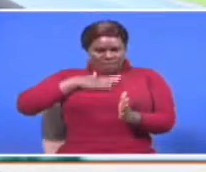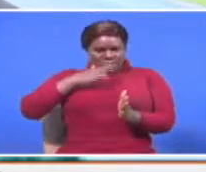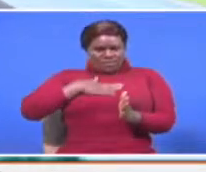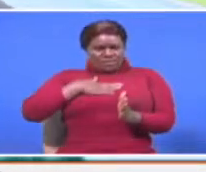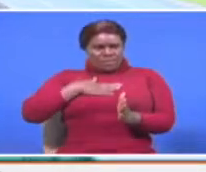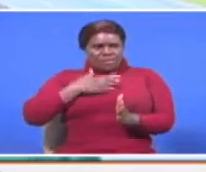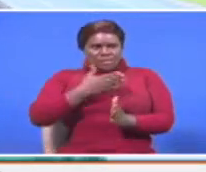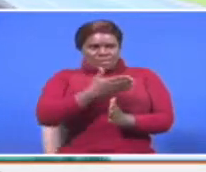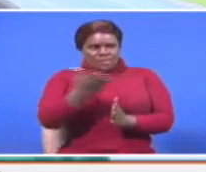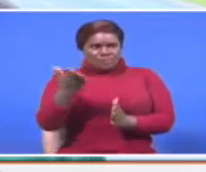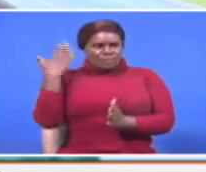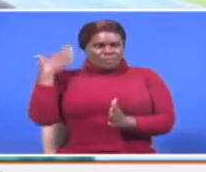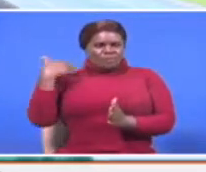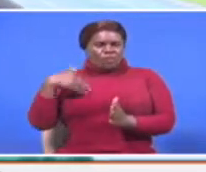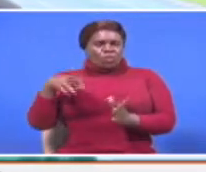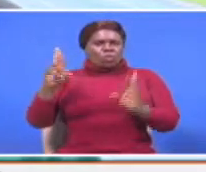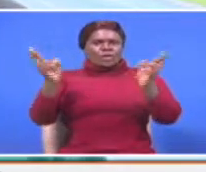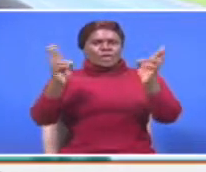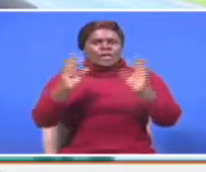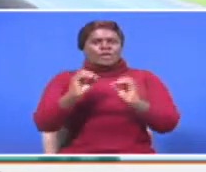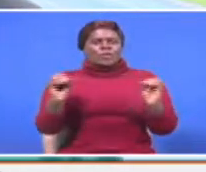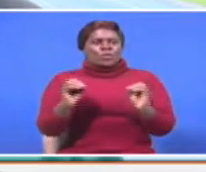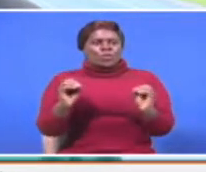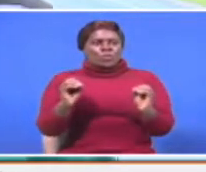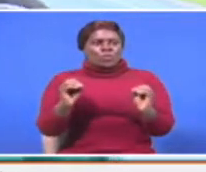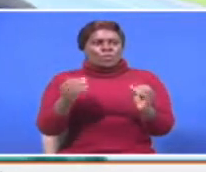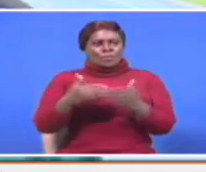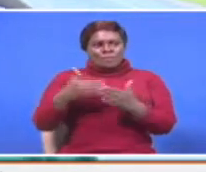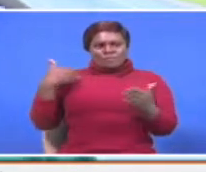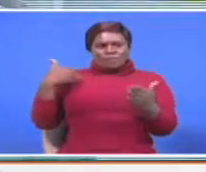because these athletes, we were not training them earlier.